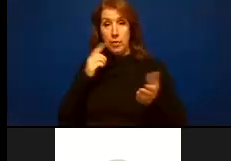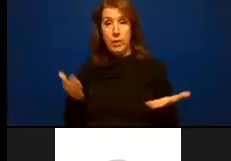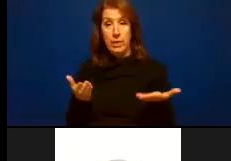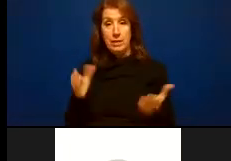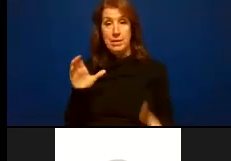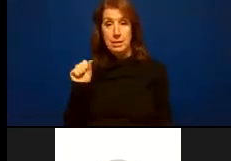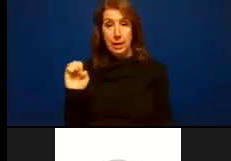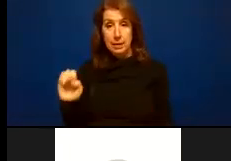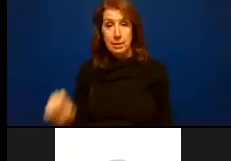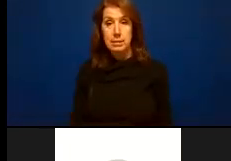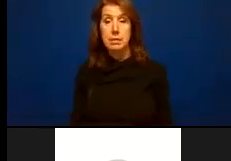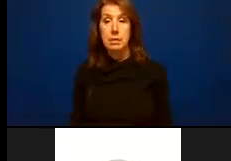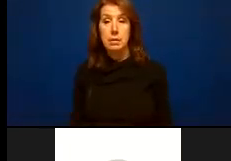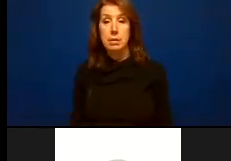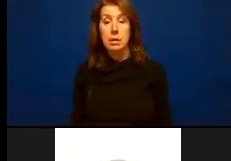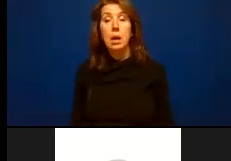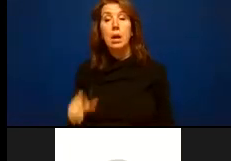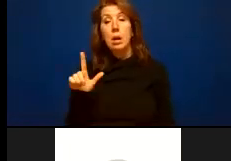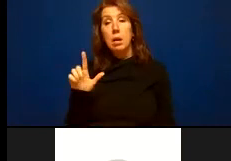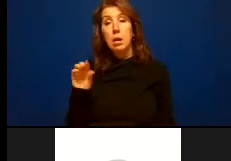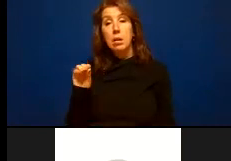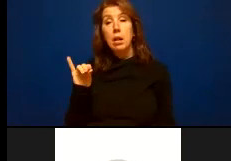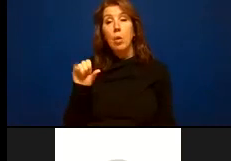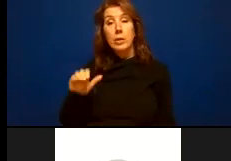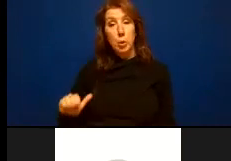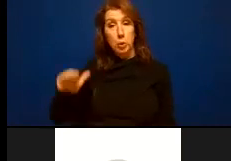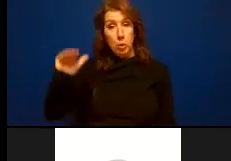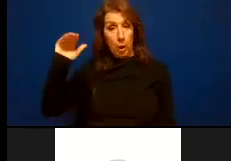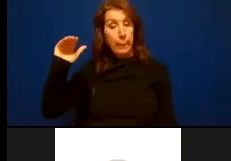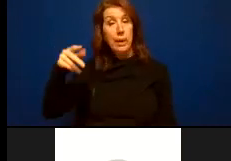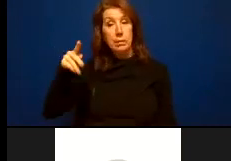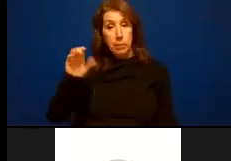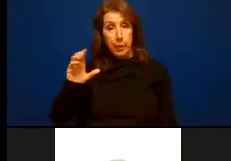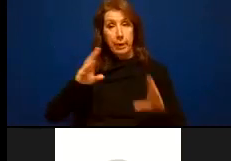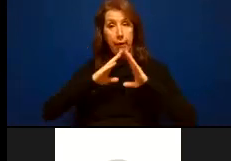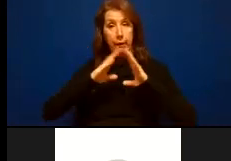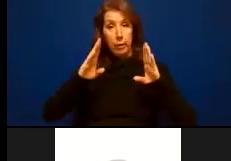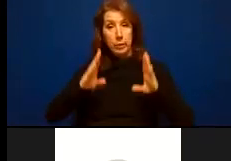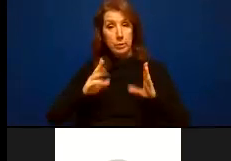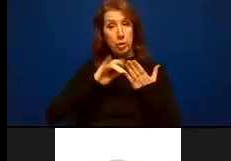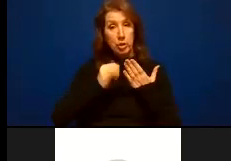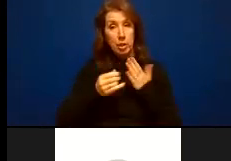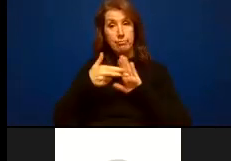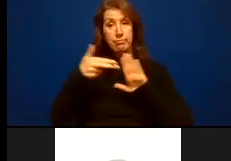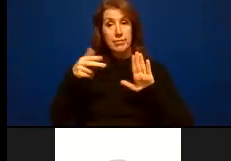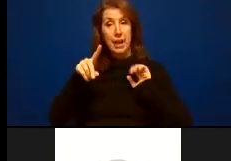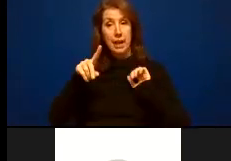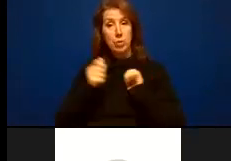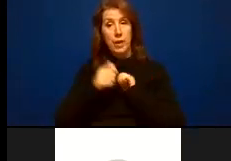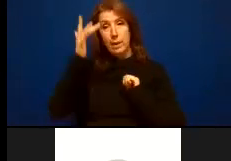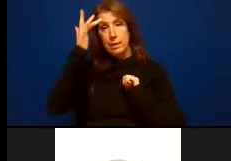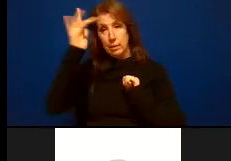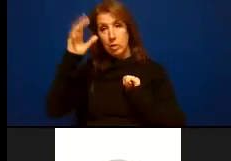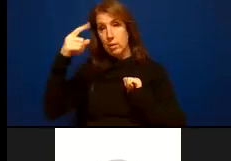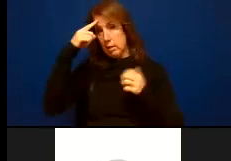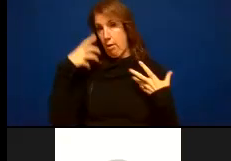Lois. She grew up in a public housing project. She was diagnosed with intellectual and mental disabilities.